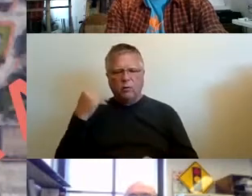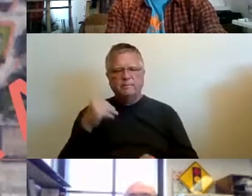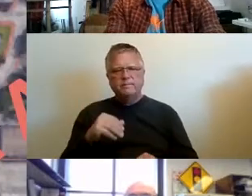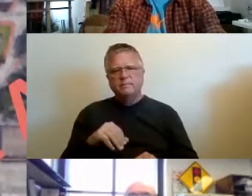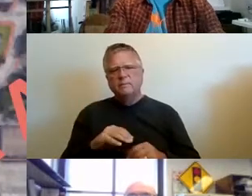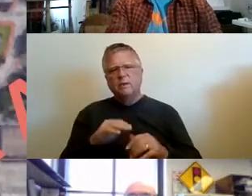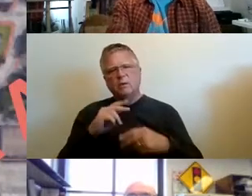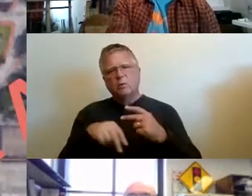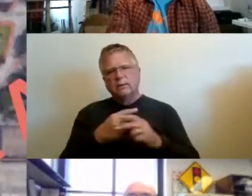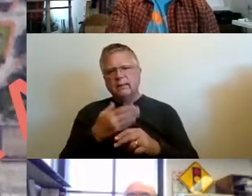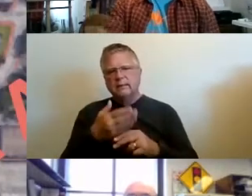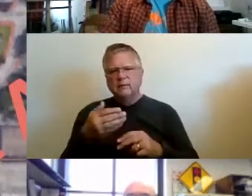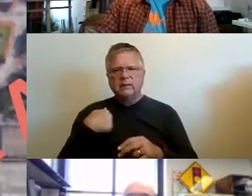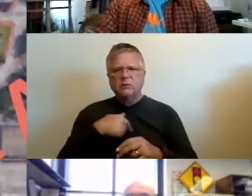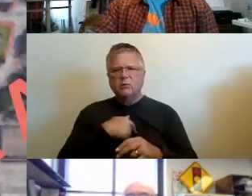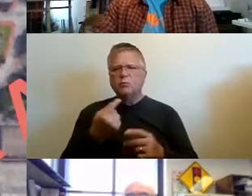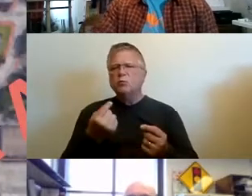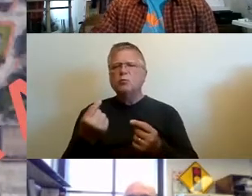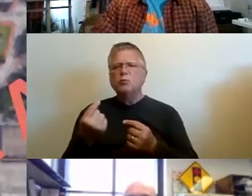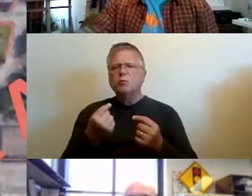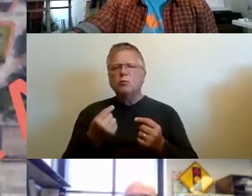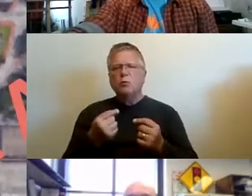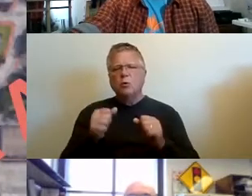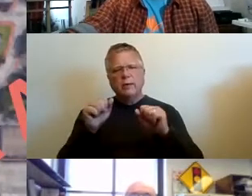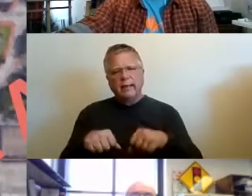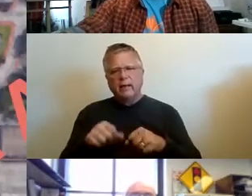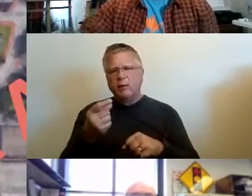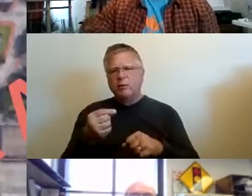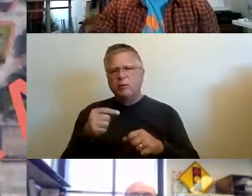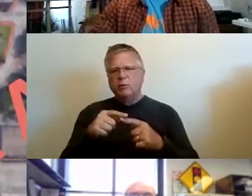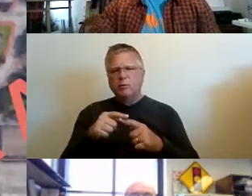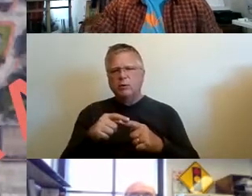of things are we going to do, or what might we do to the neighborways?